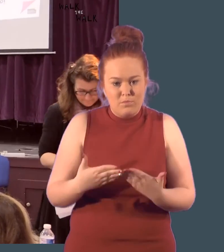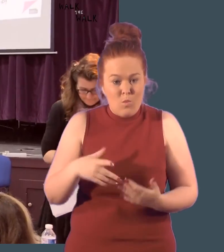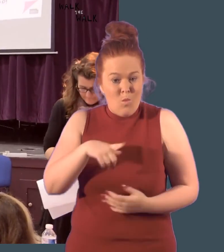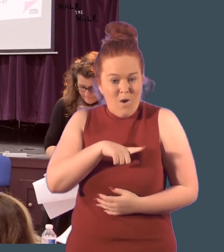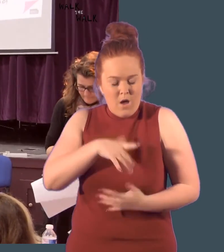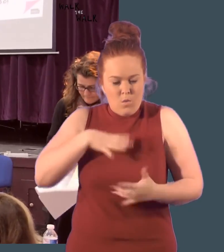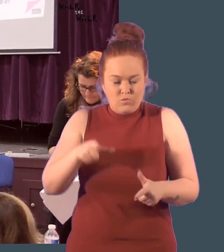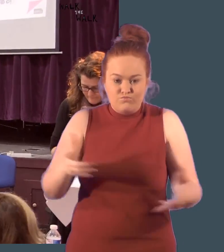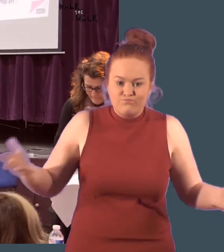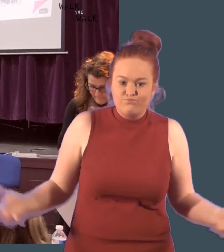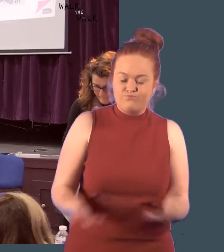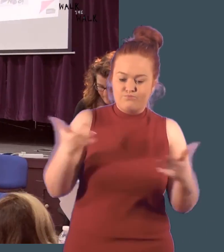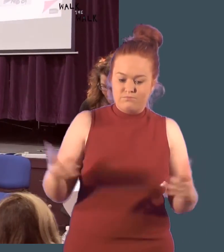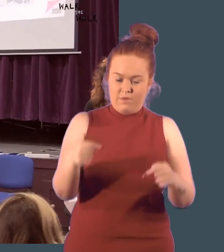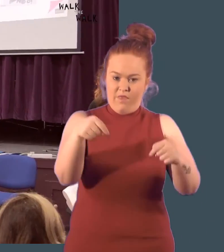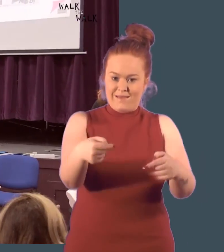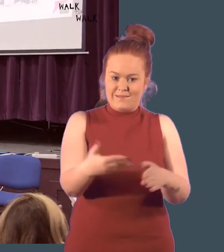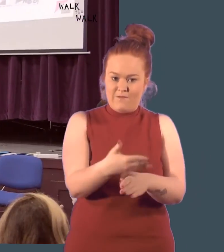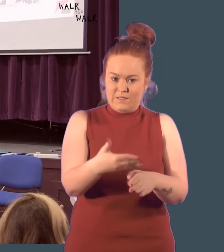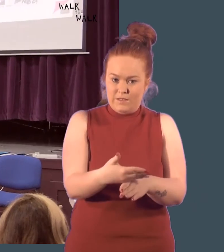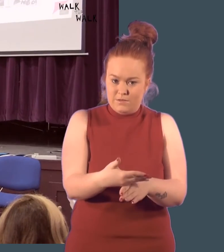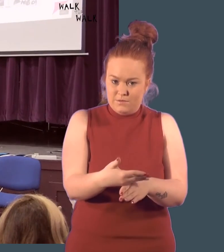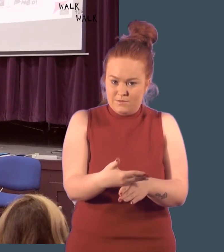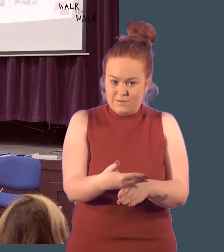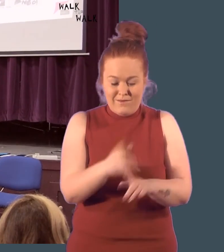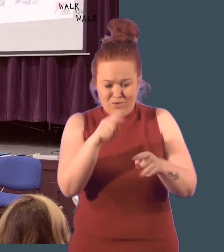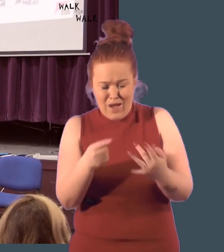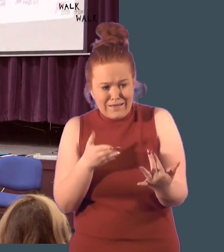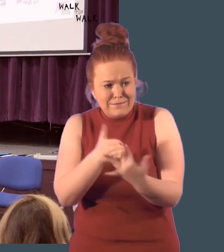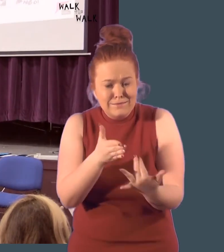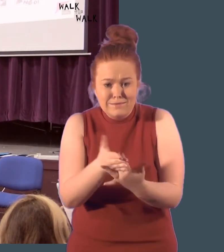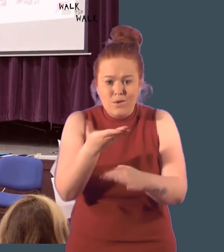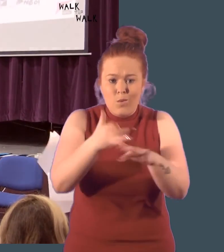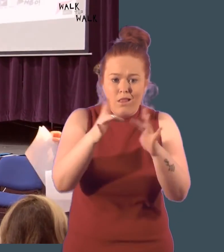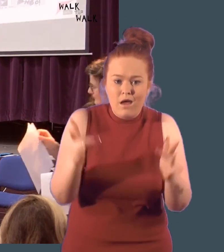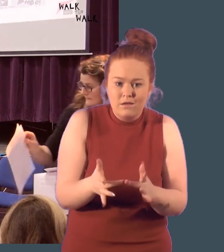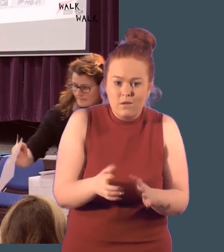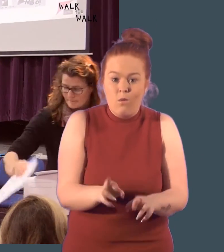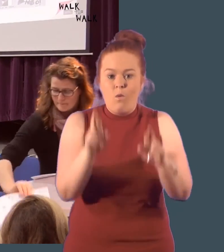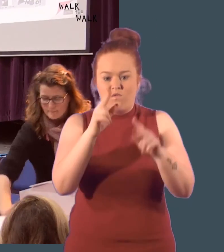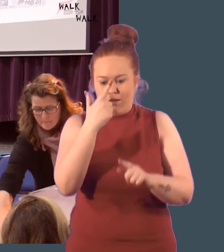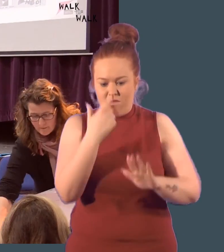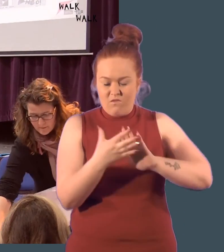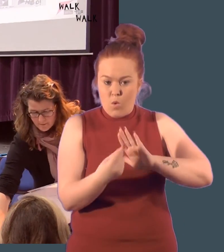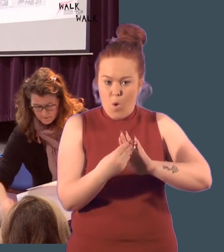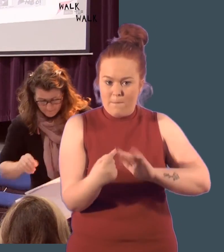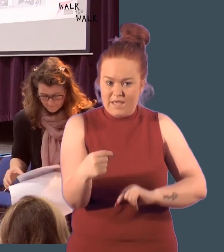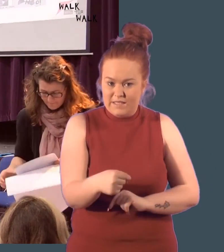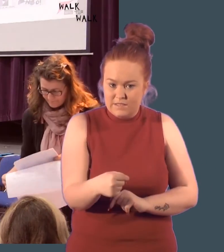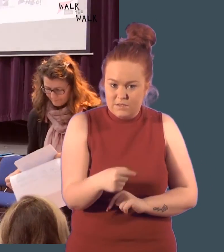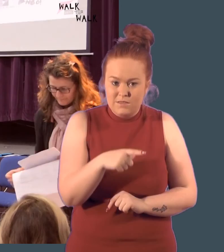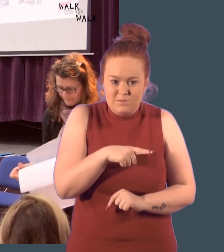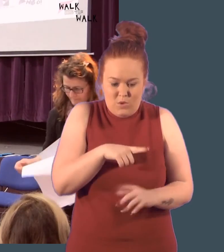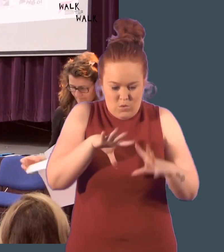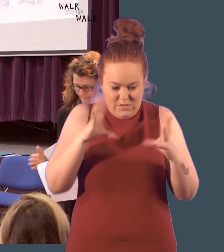to encourage you to do this particular activity. So even if you can't get online for whatever reason, hopefully you can